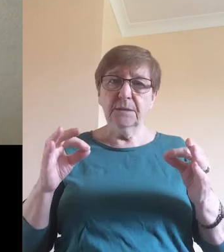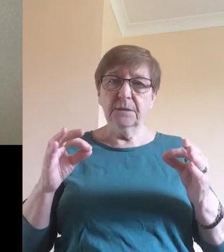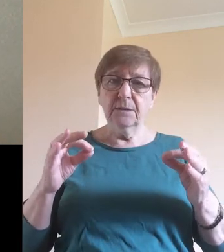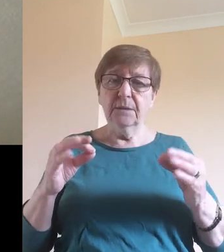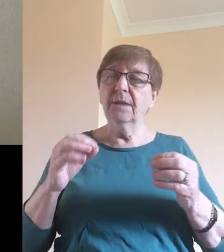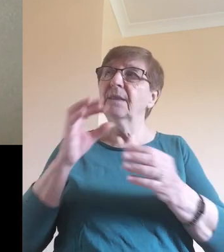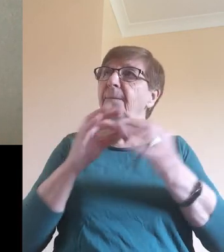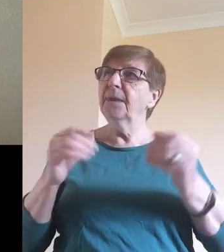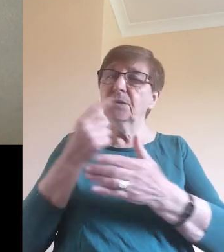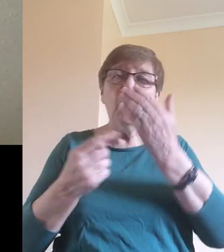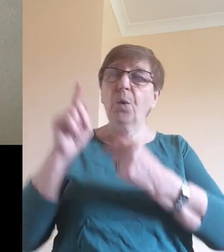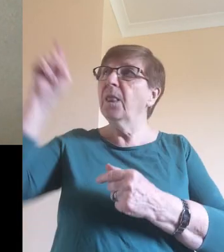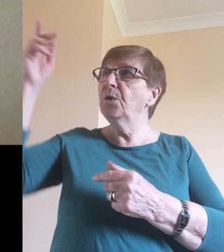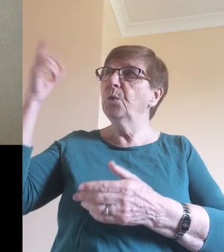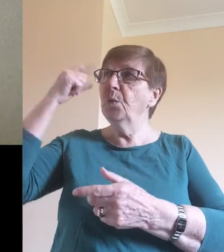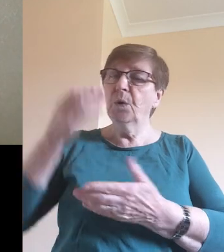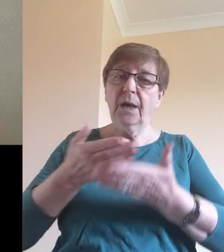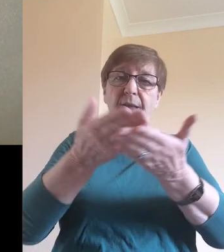you can give.